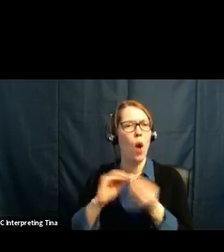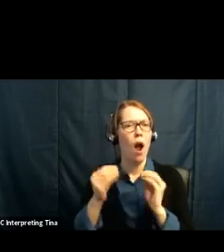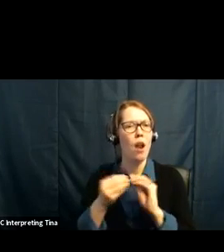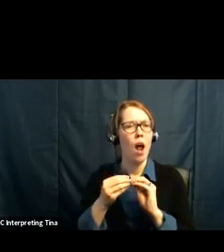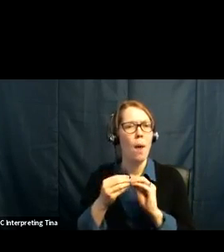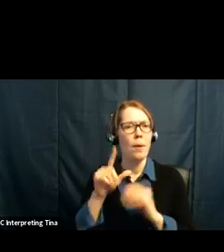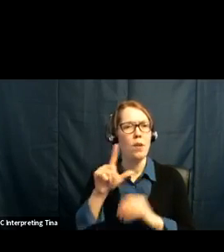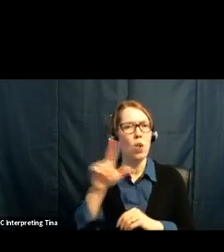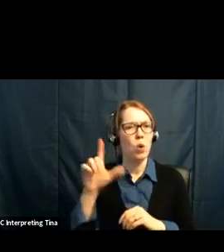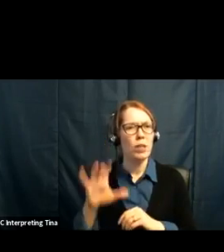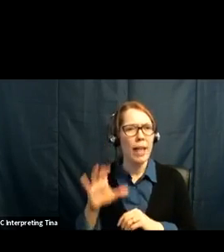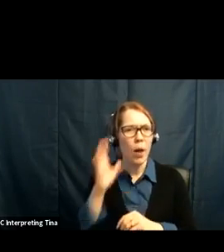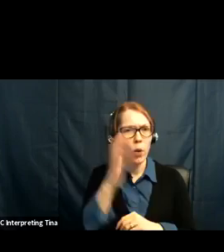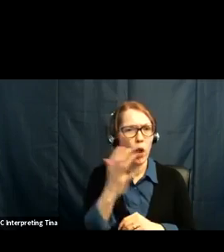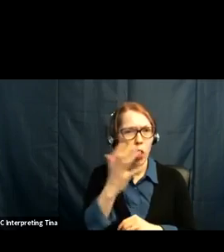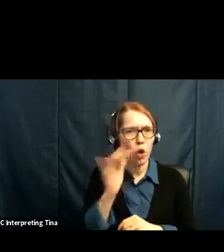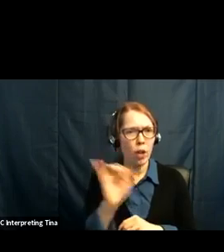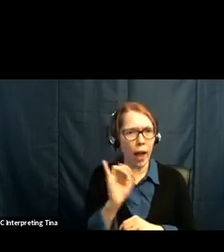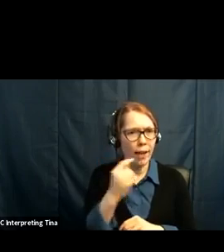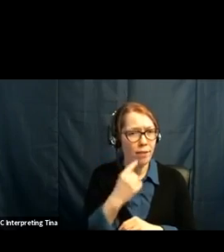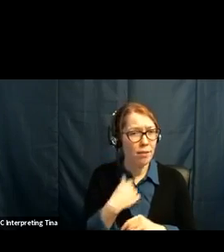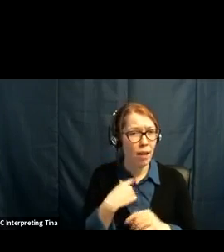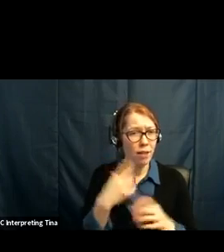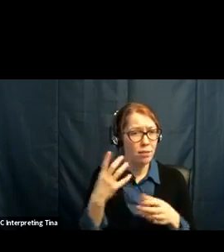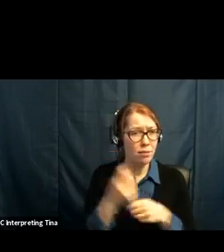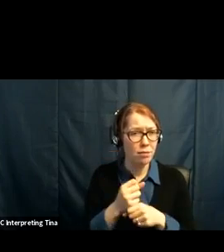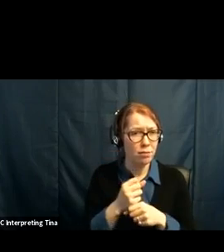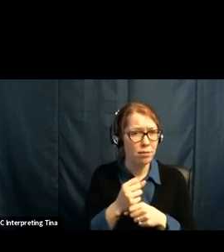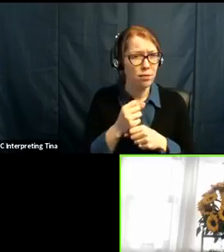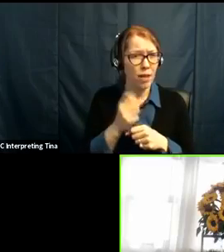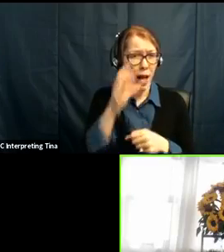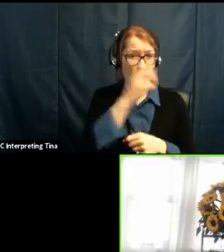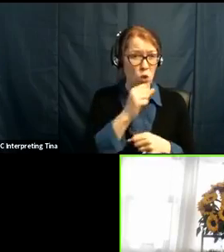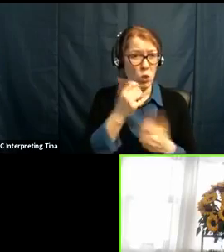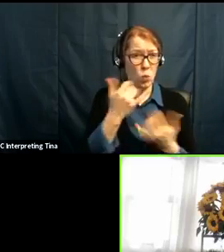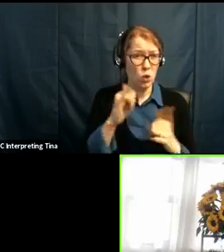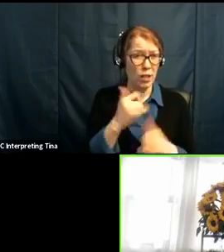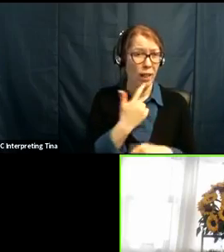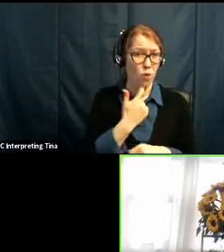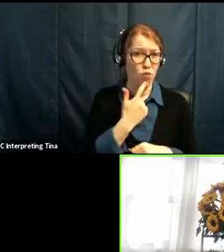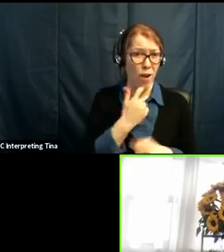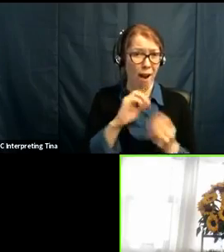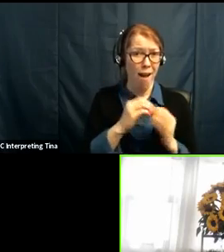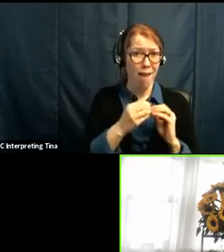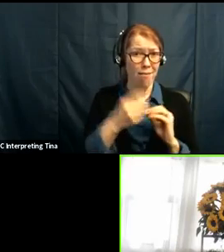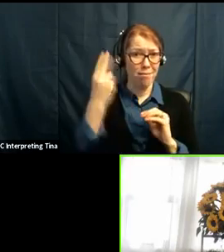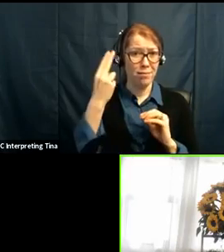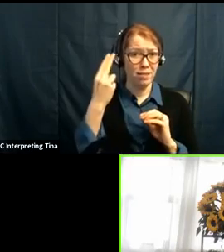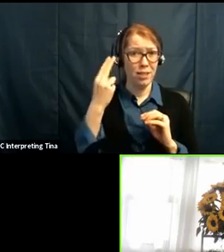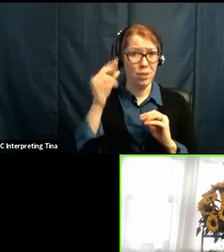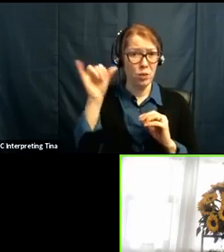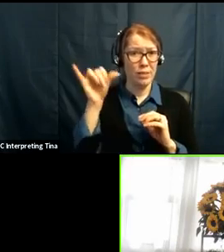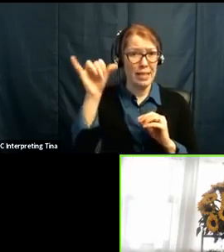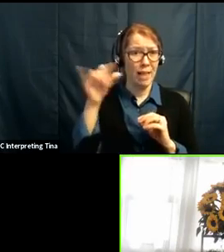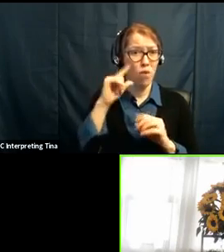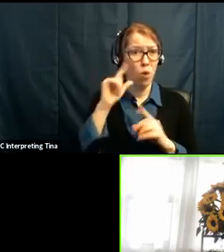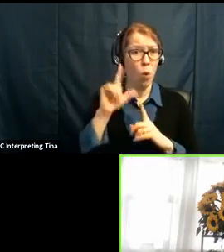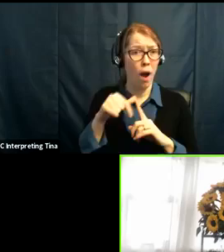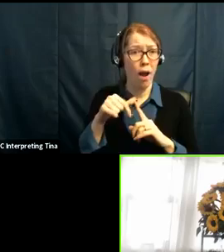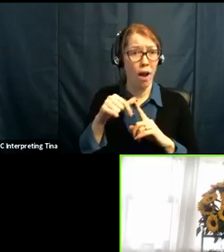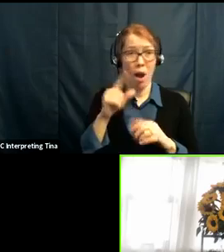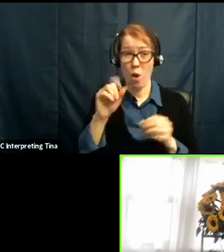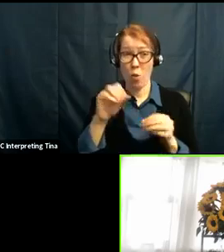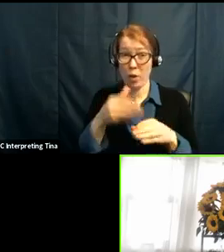Lucas County look like? Can you give us a preview of what we'll be seeing? I assume we're still in red because you have to stay there for a while, but are we making